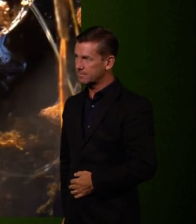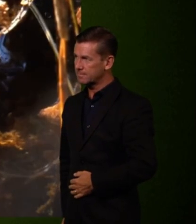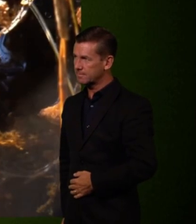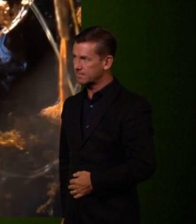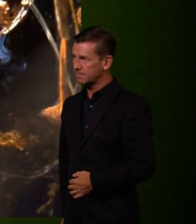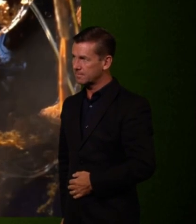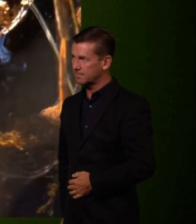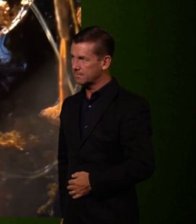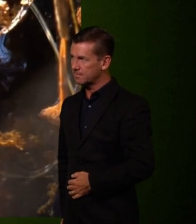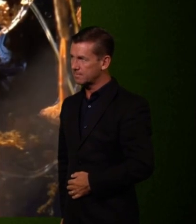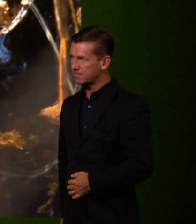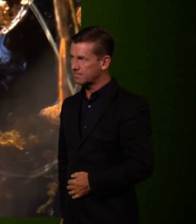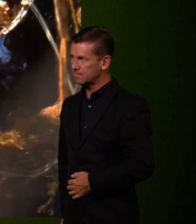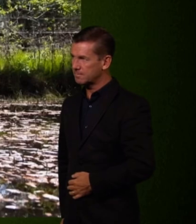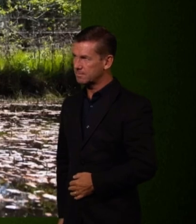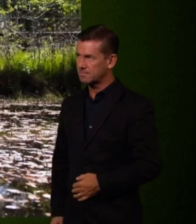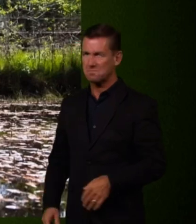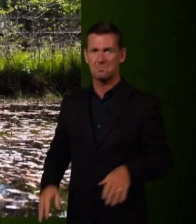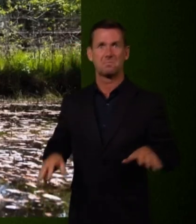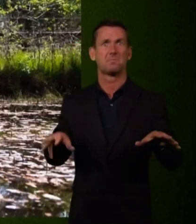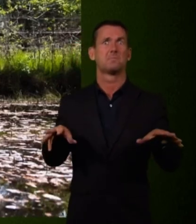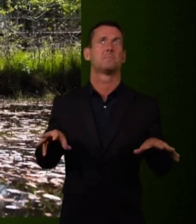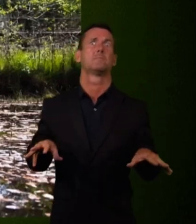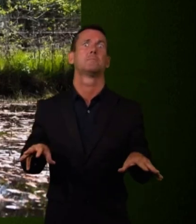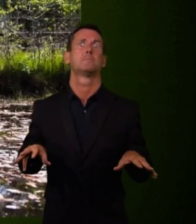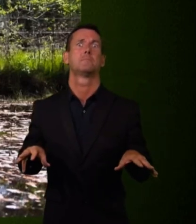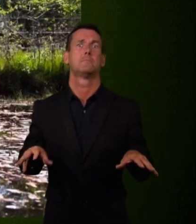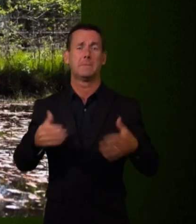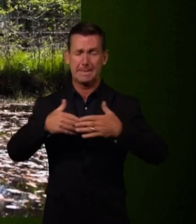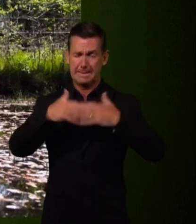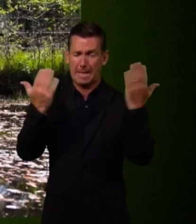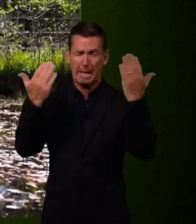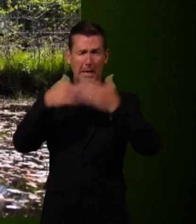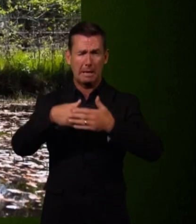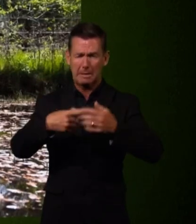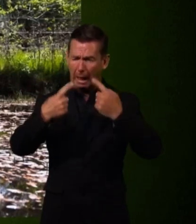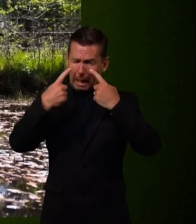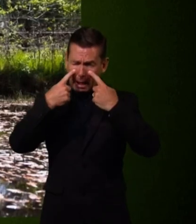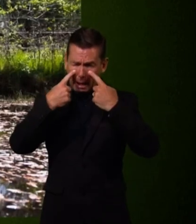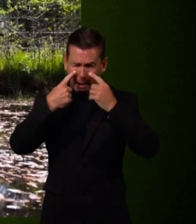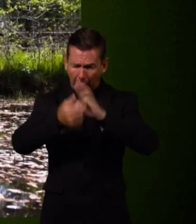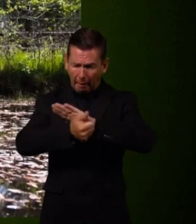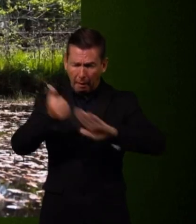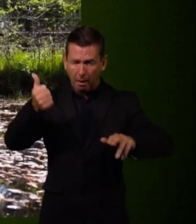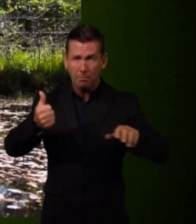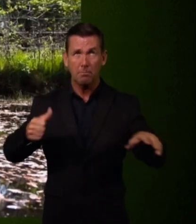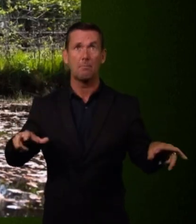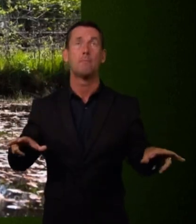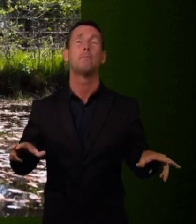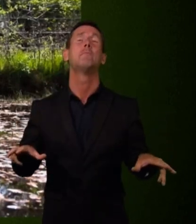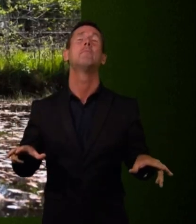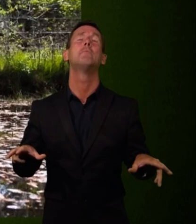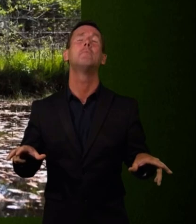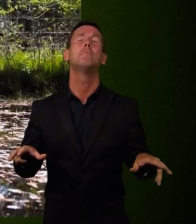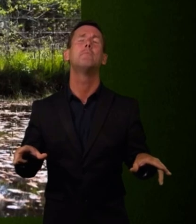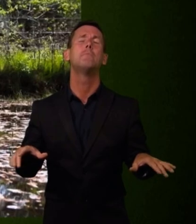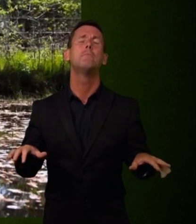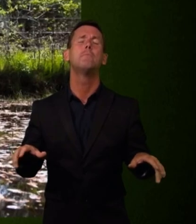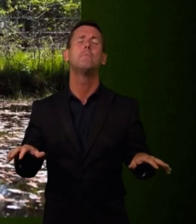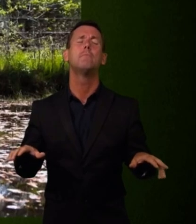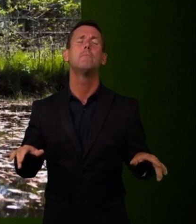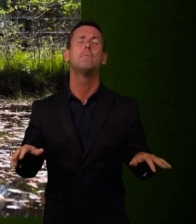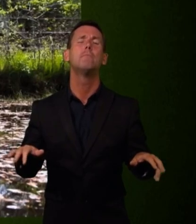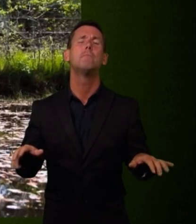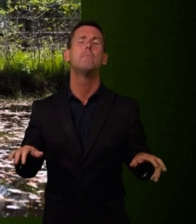all night, hunting at night as well, don't need their eyesight, so sensitive to those vibrations. And if anything falls in here now,